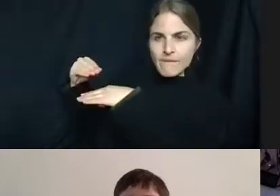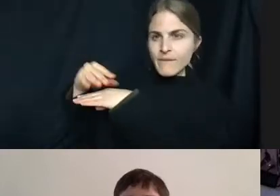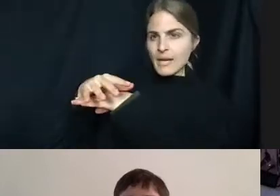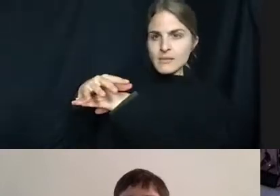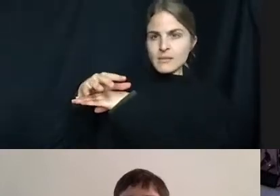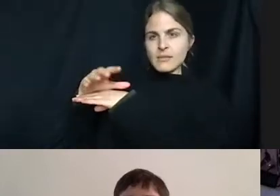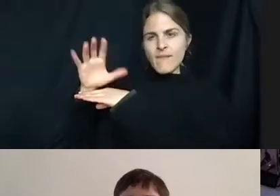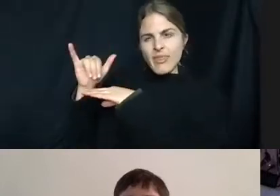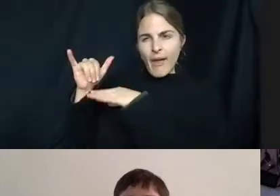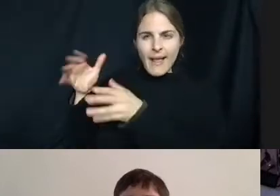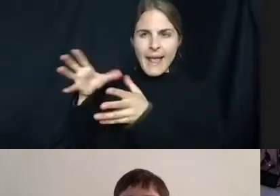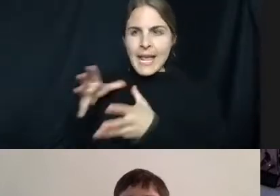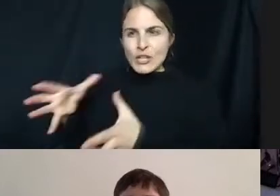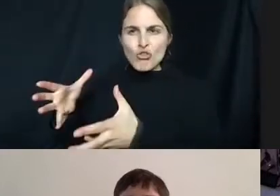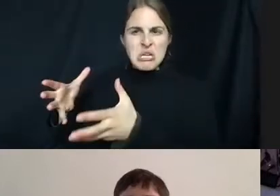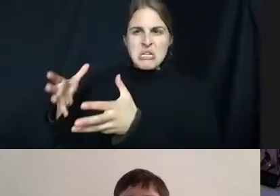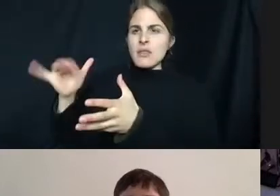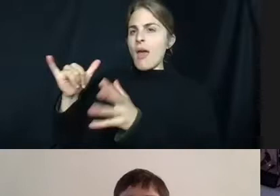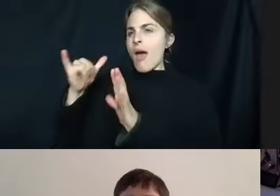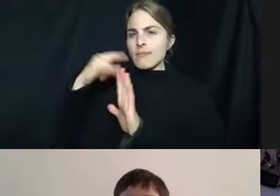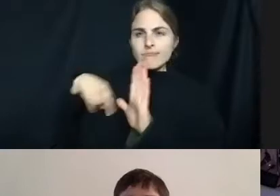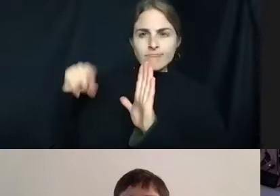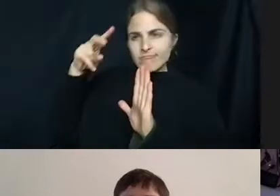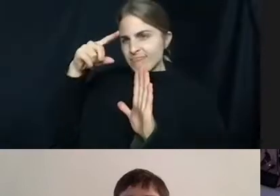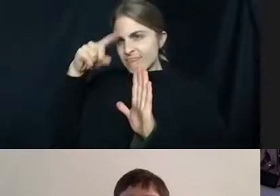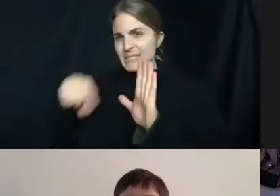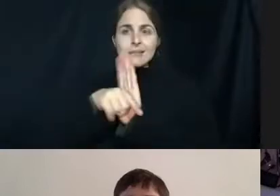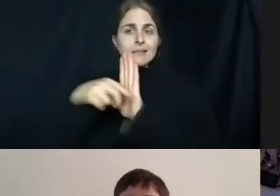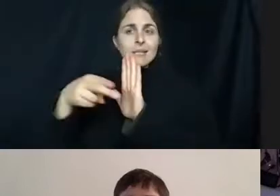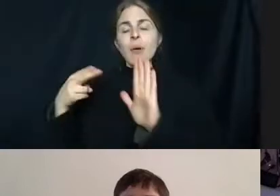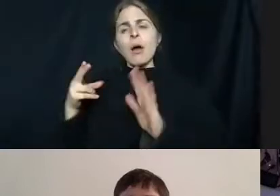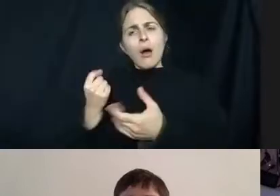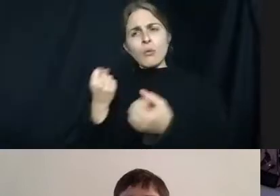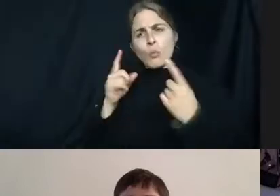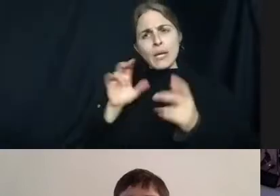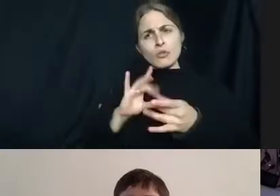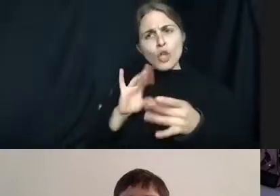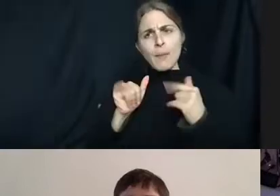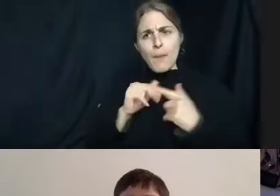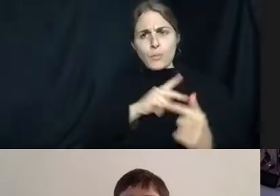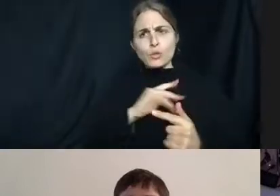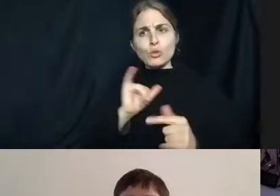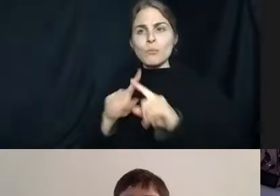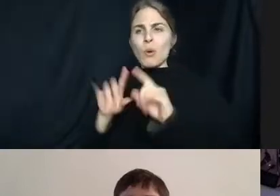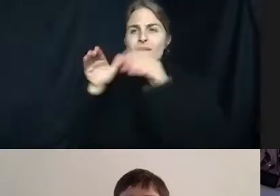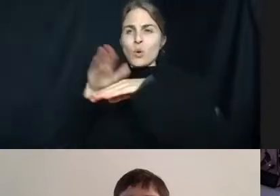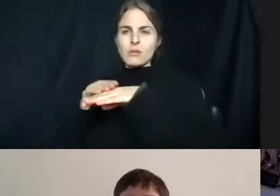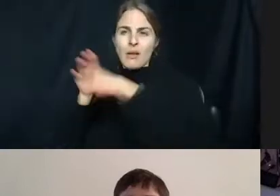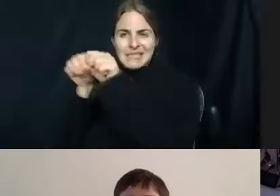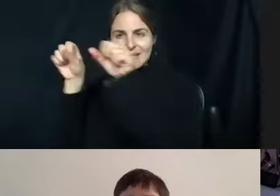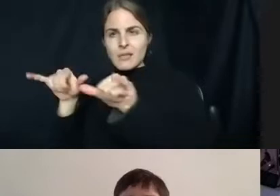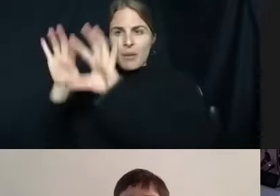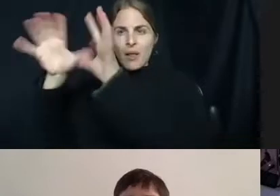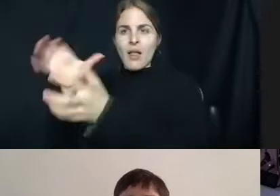stigma, hatred, phobia, although certainly we have plenty of room to talk about the personal as that comes up as well. So Mikey, you're